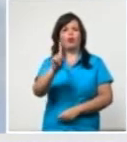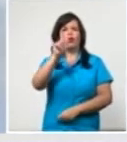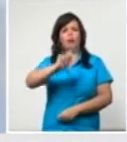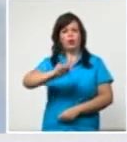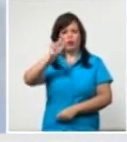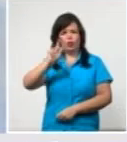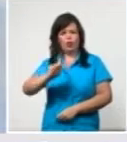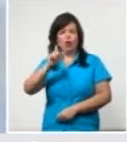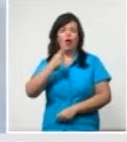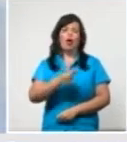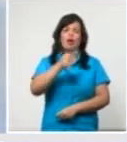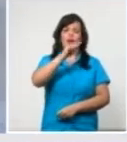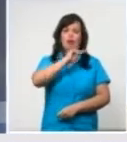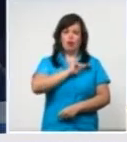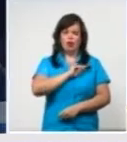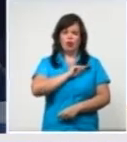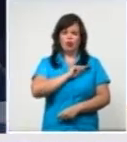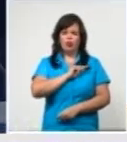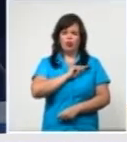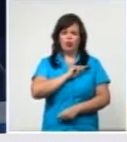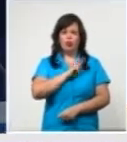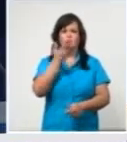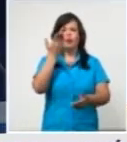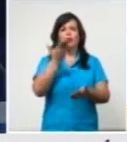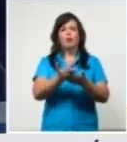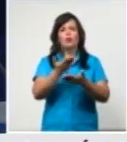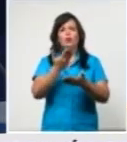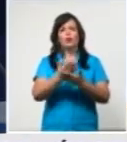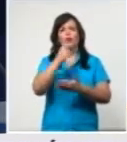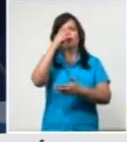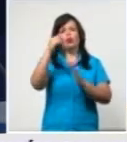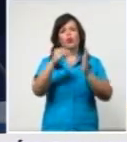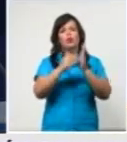in observation by our specialists. Yesterday,